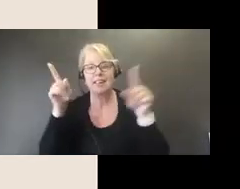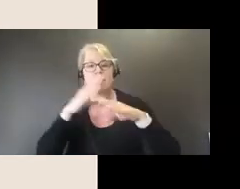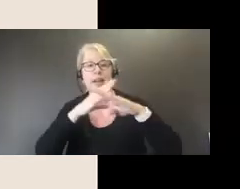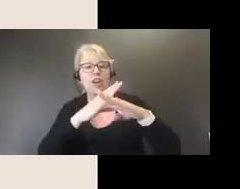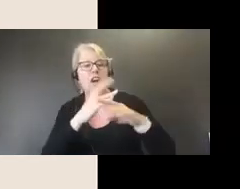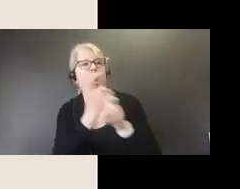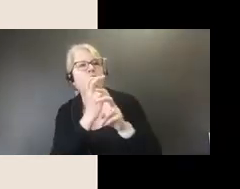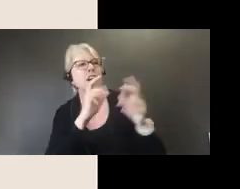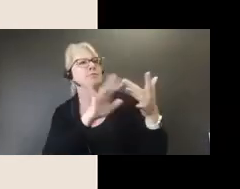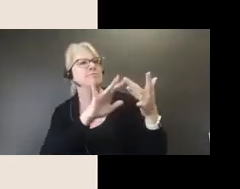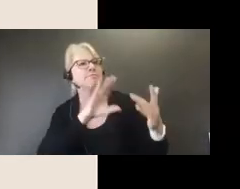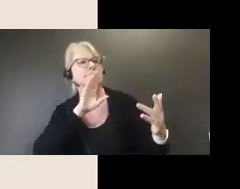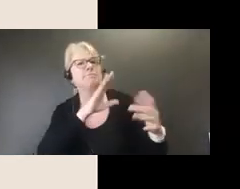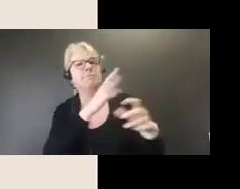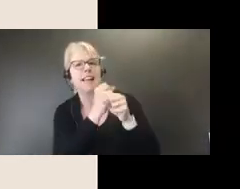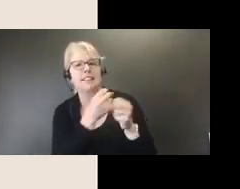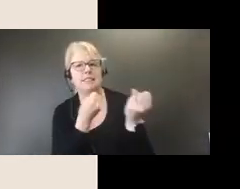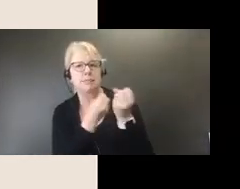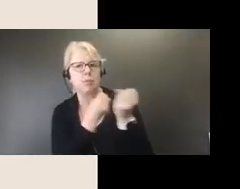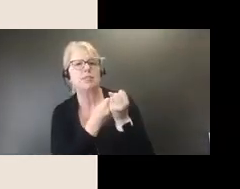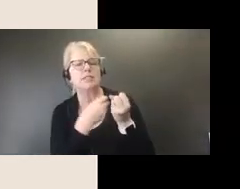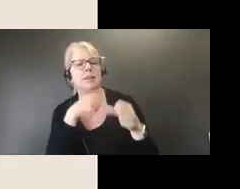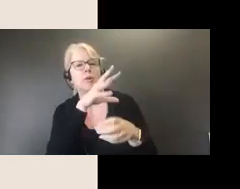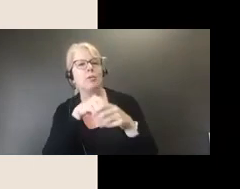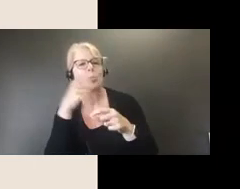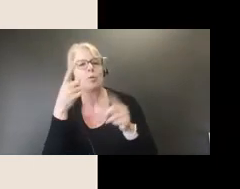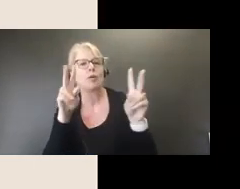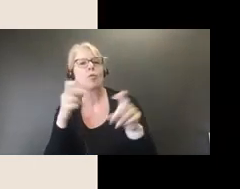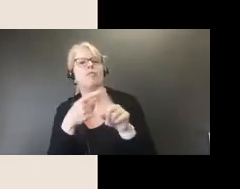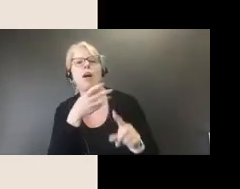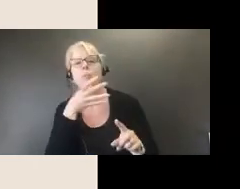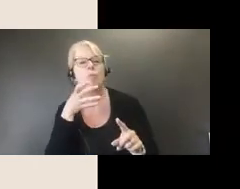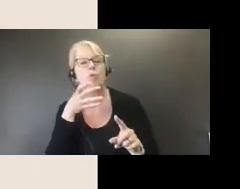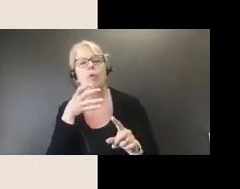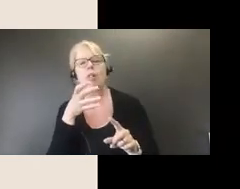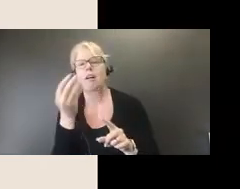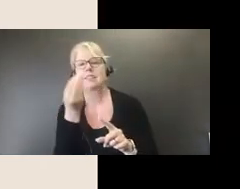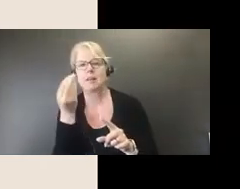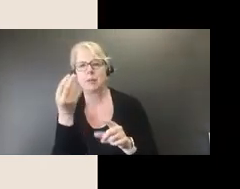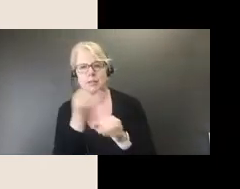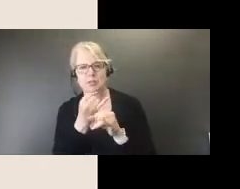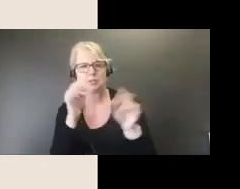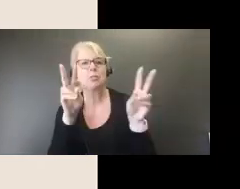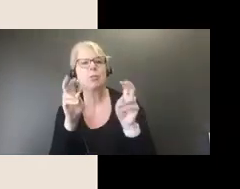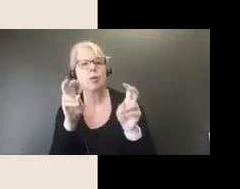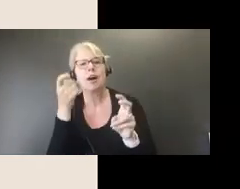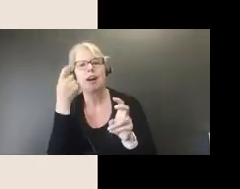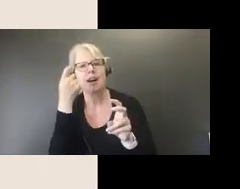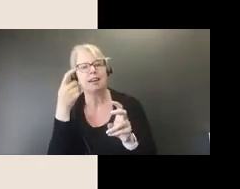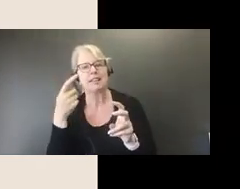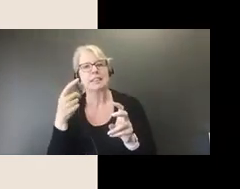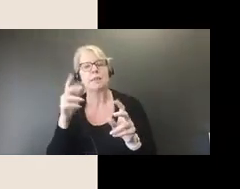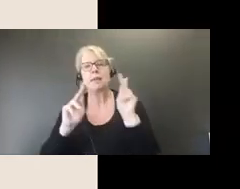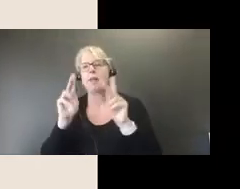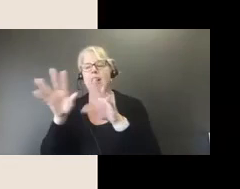real issue. I've included a little quote here from the Rural Ontario Institute, but really we've already mentioned